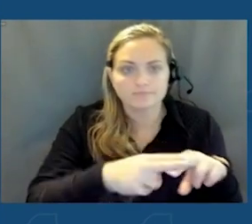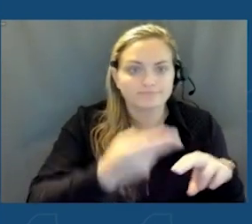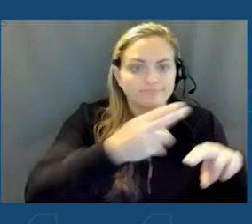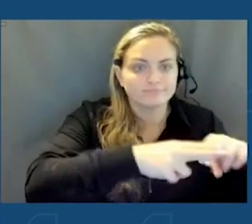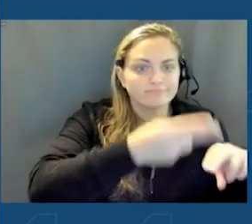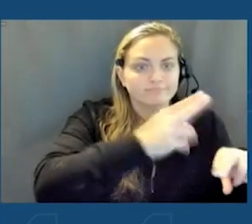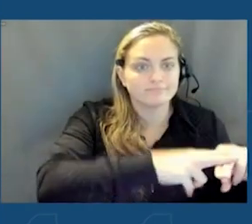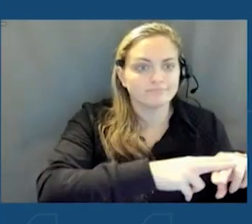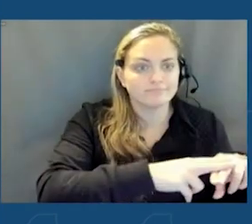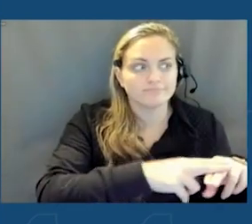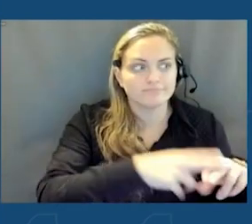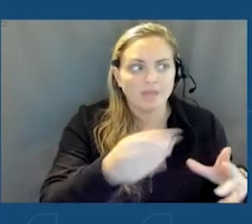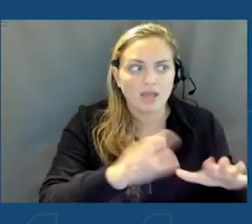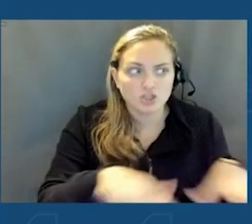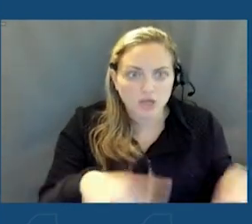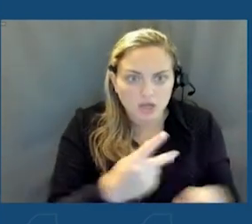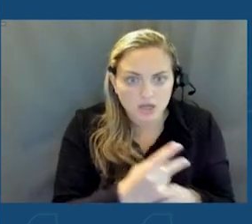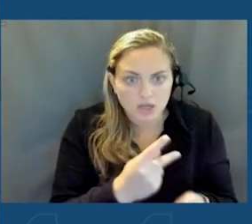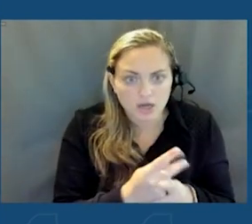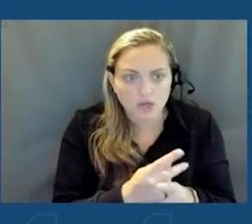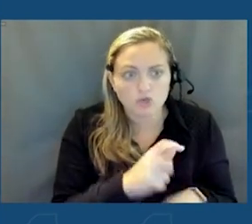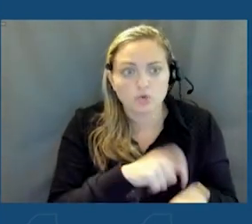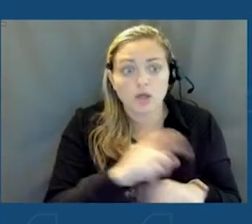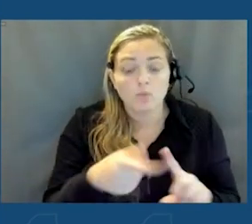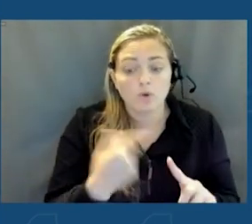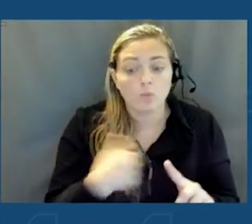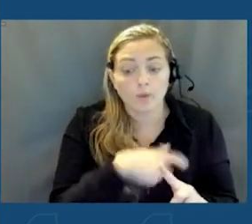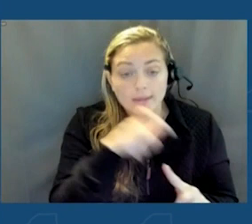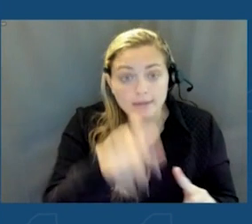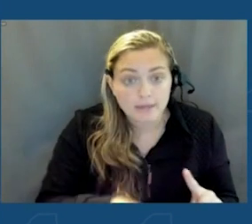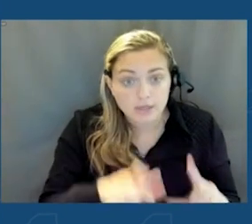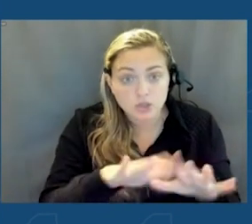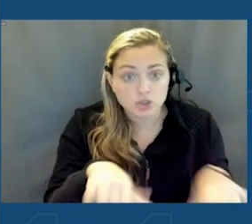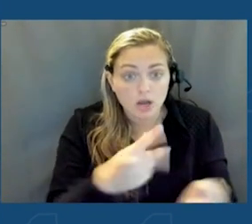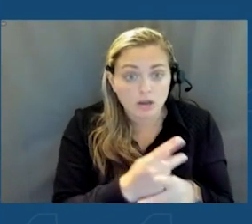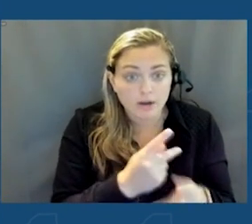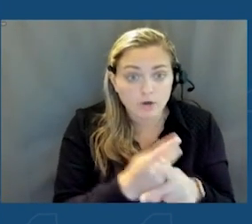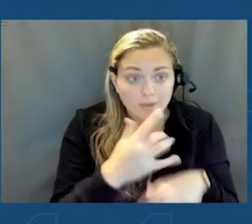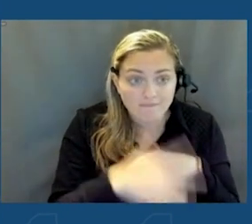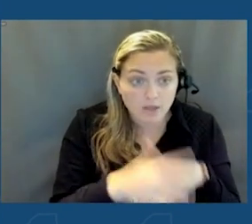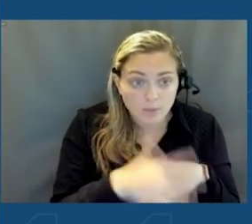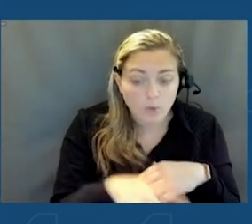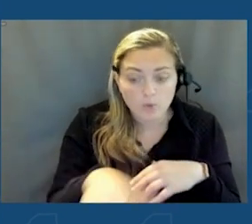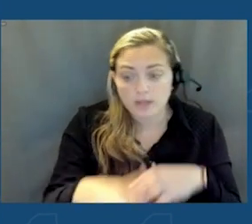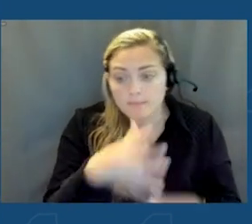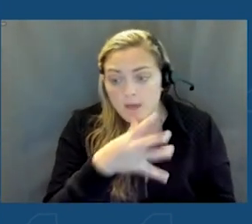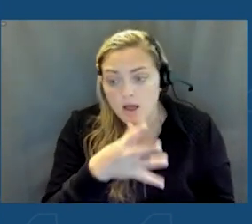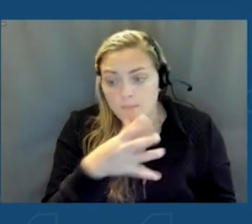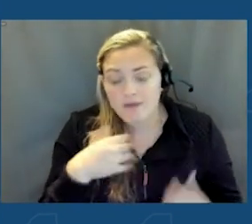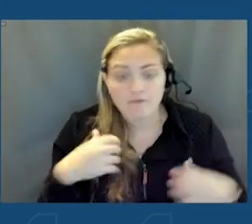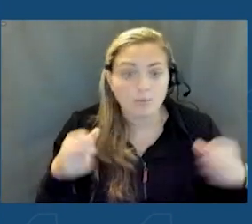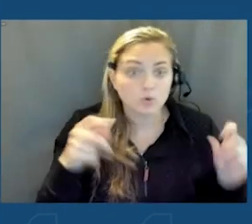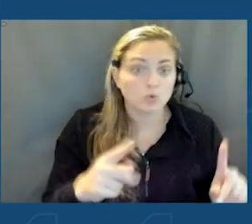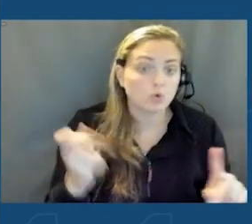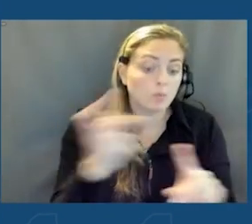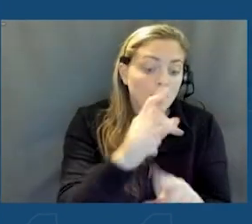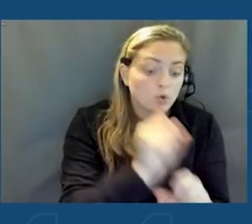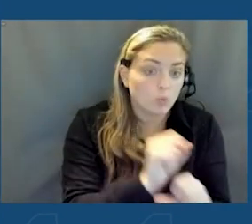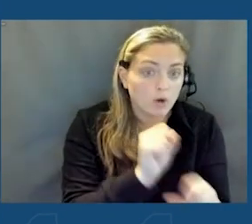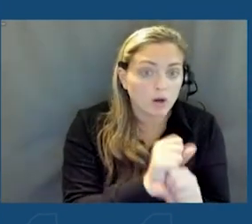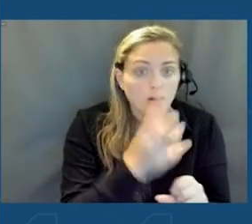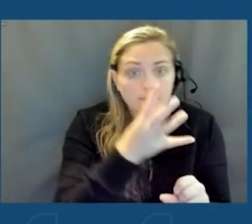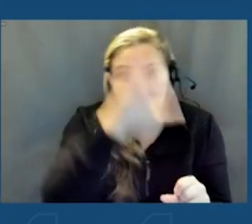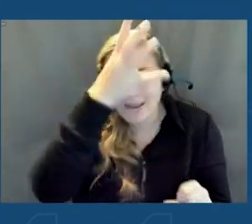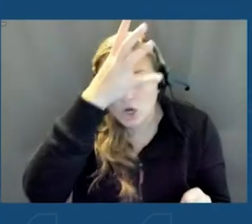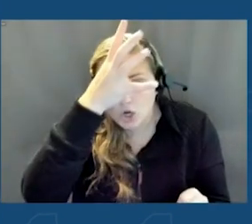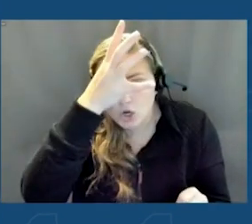as child care. So at a time when we need child care to be widely available, we need the moms to have the opportunity to get back to work, the parents,